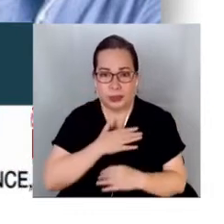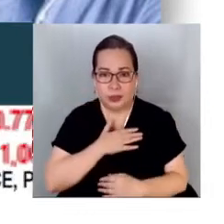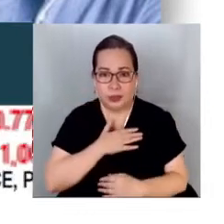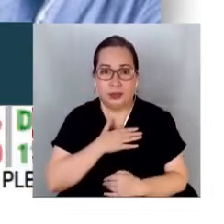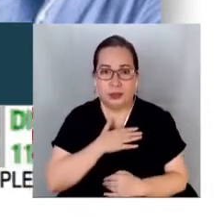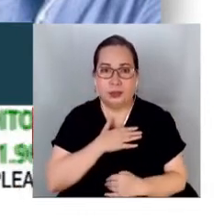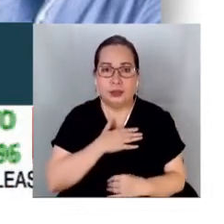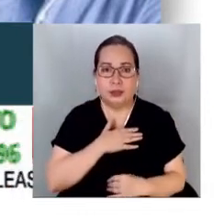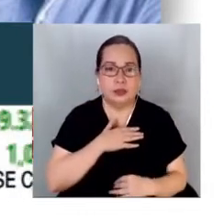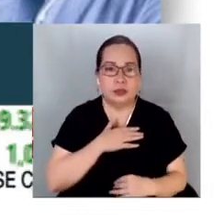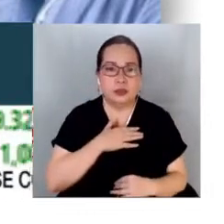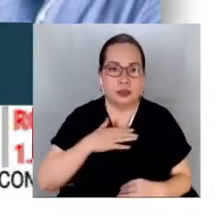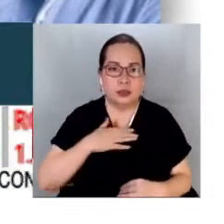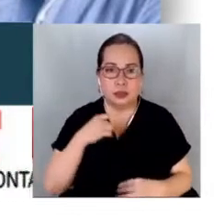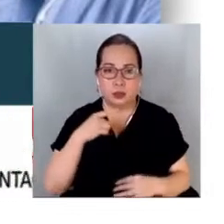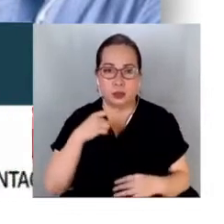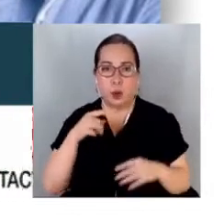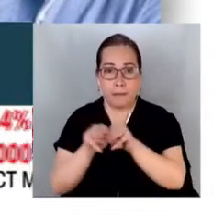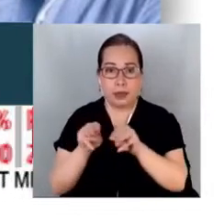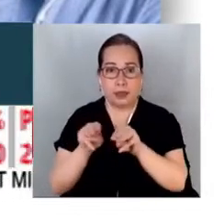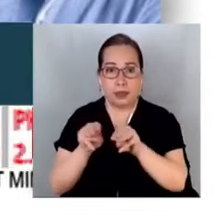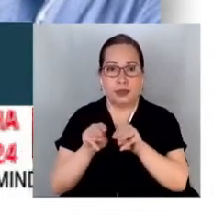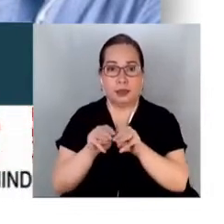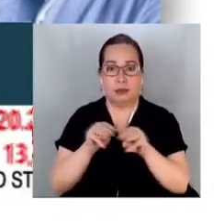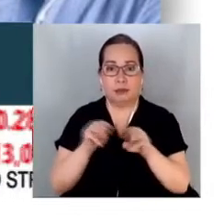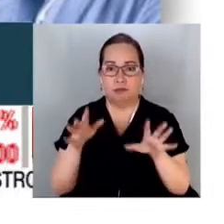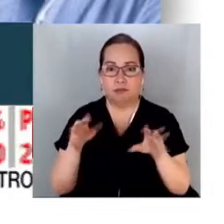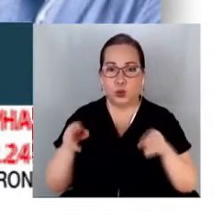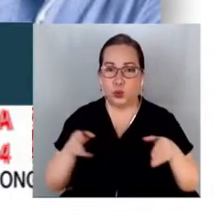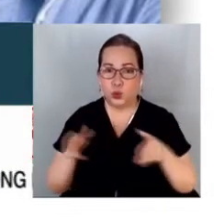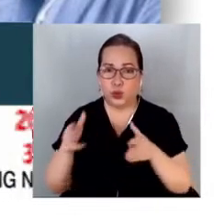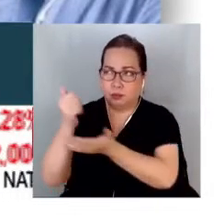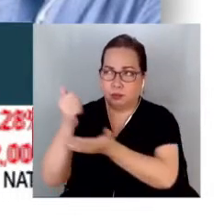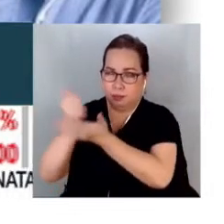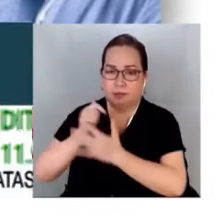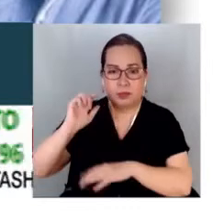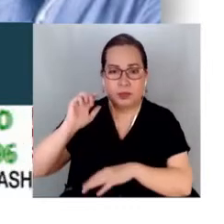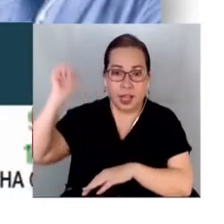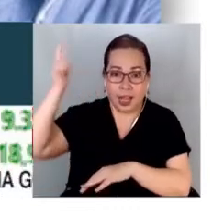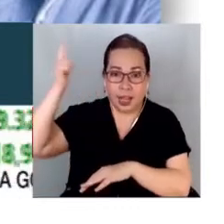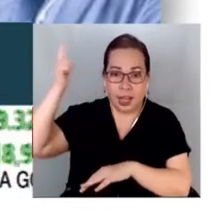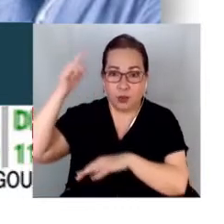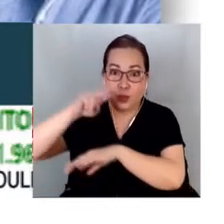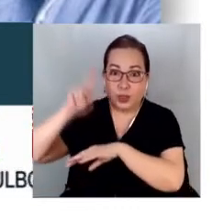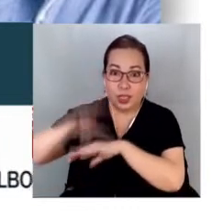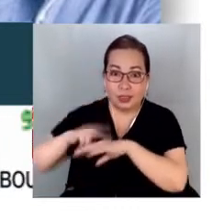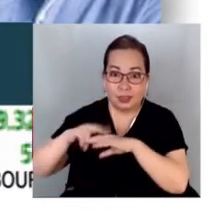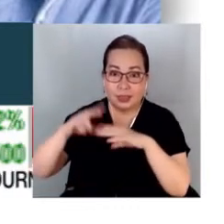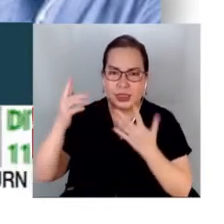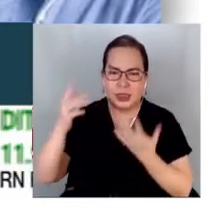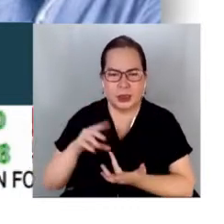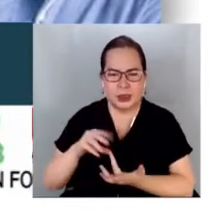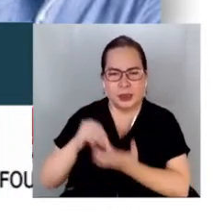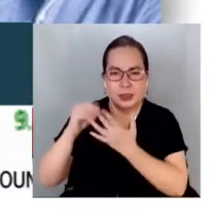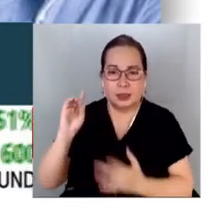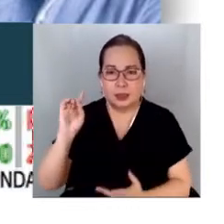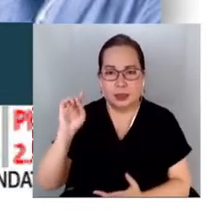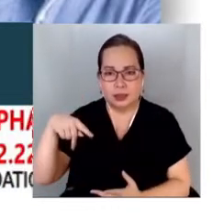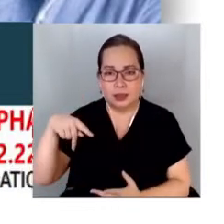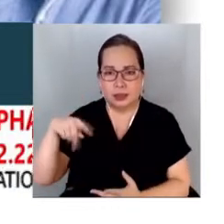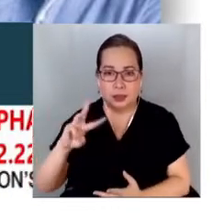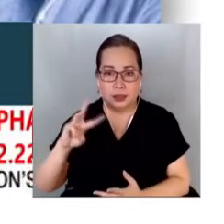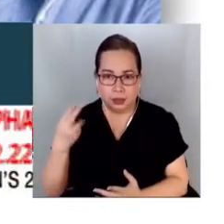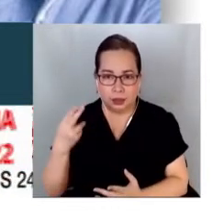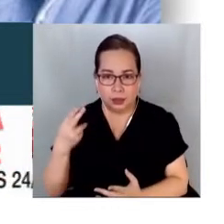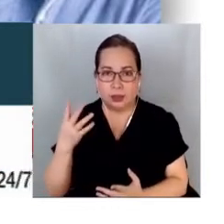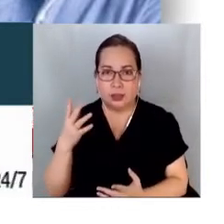madredge natin agad ang Marikina River sa tulong ng national government natin, particular DPWH. At sana mailabas